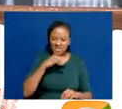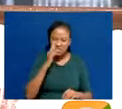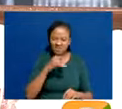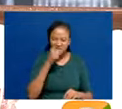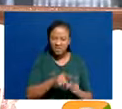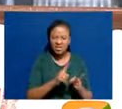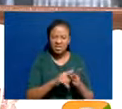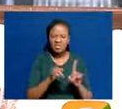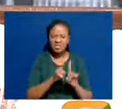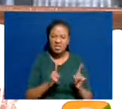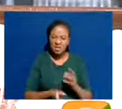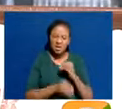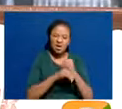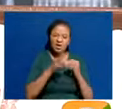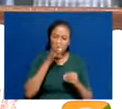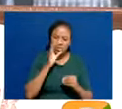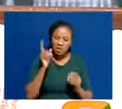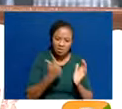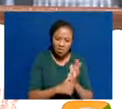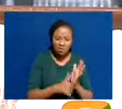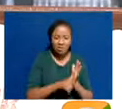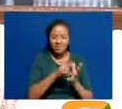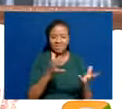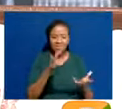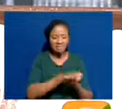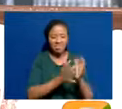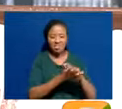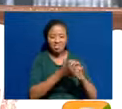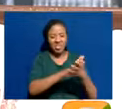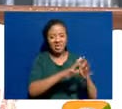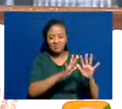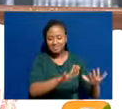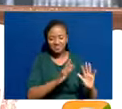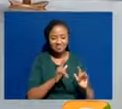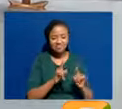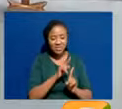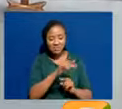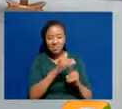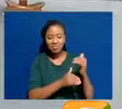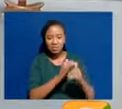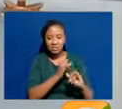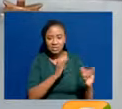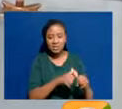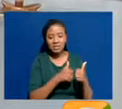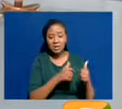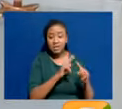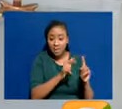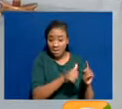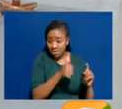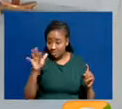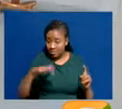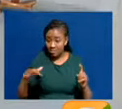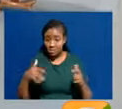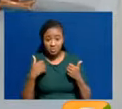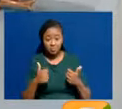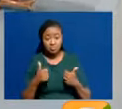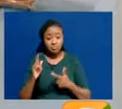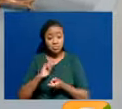water problem and the road. So that one is contracted out, and the procurement process also has to be followed. Right. But there are places that have absolutely